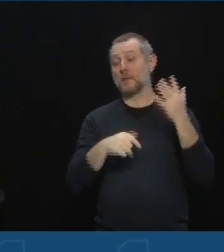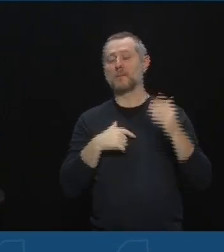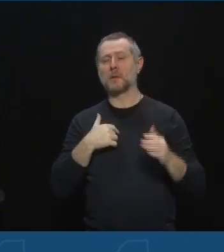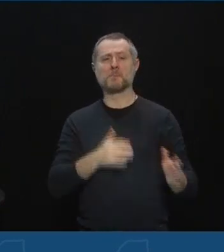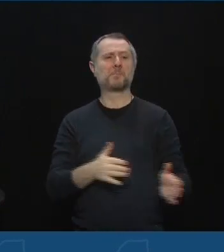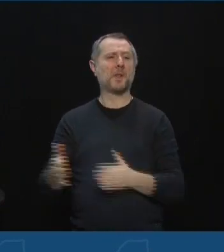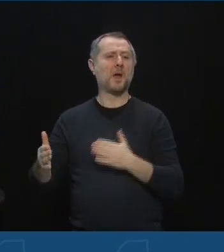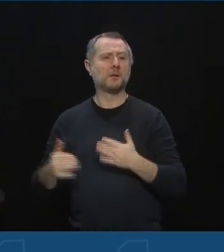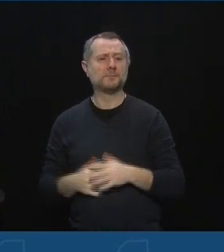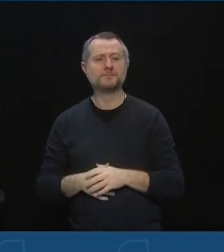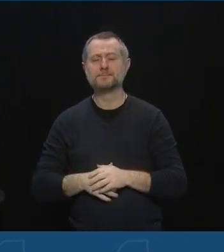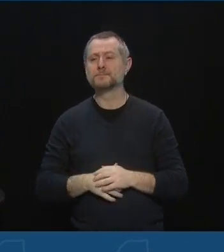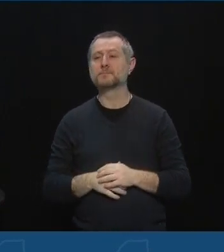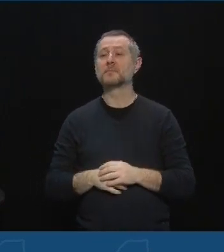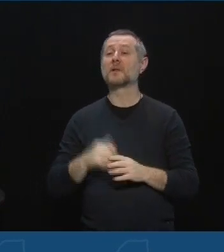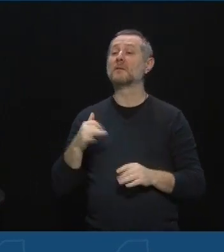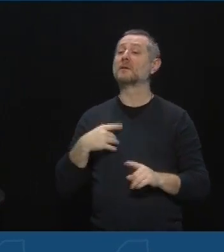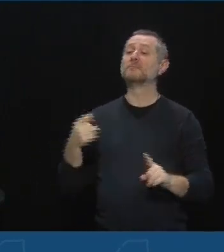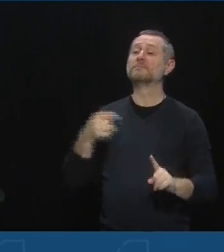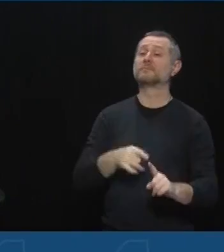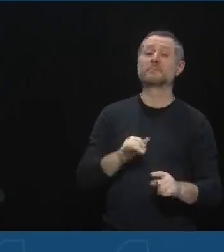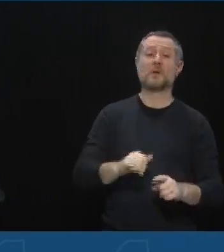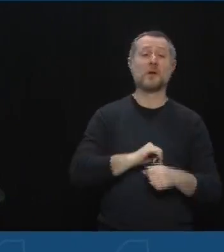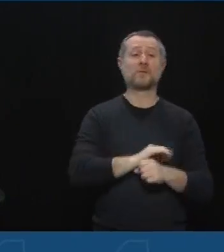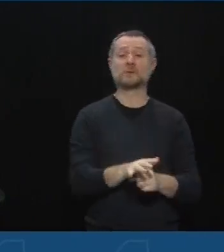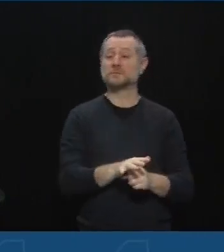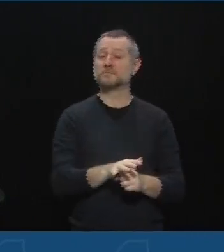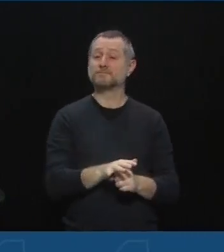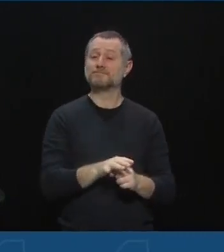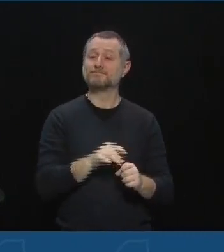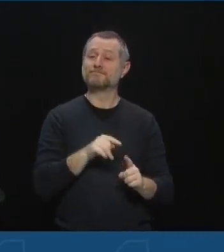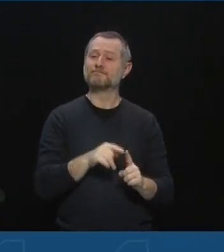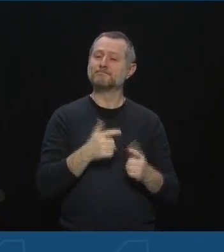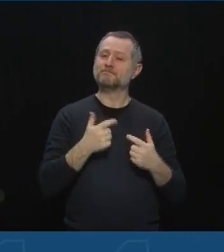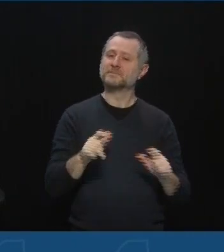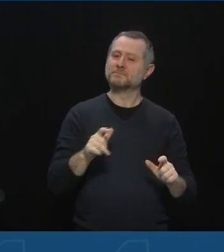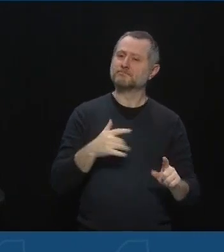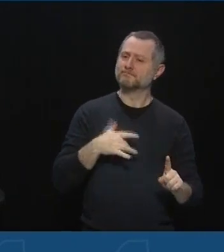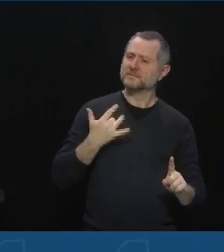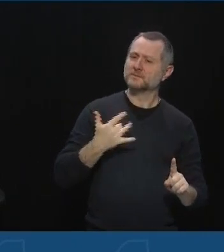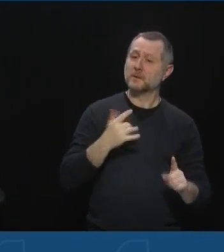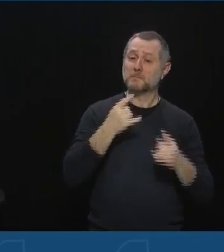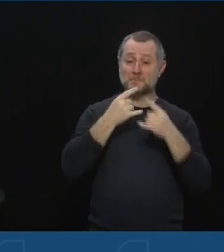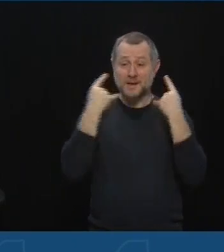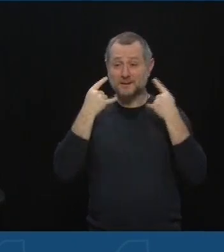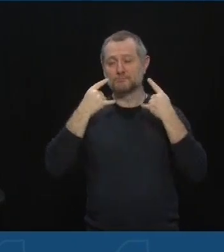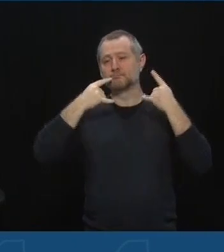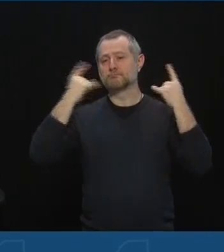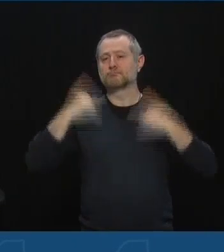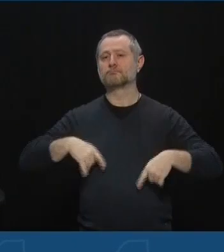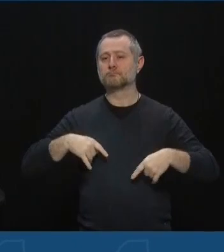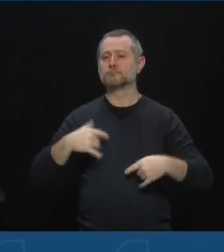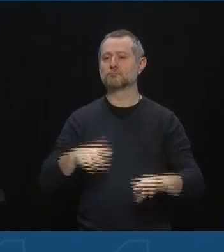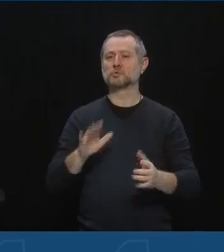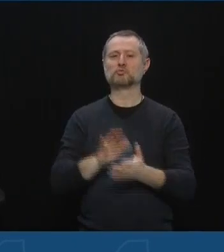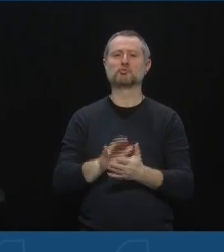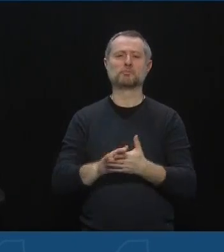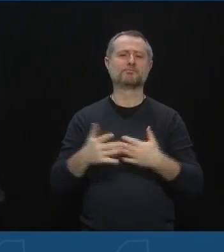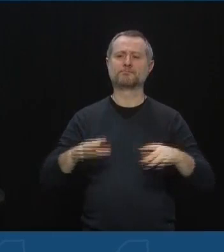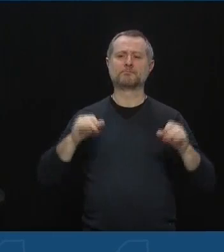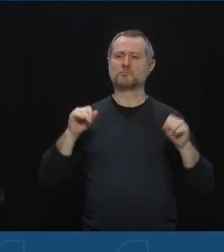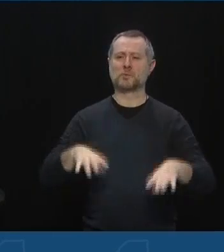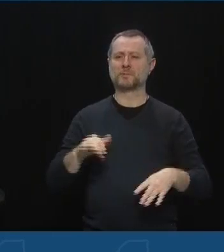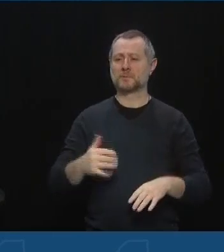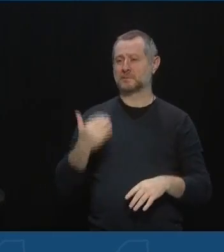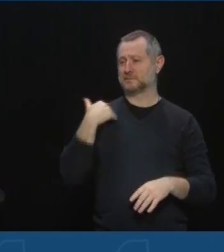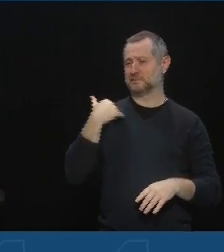Just back to COVID, I will say that we did have a big, significant event when we lifted mask requirement in schools. And that was on top of a few weeks ago